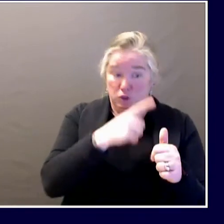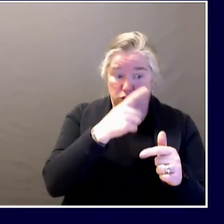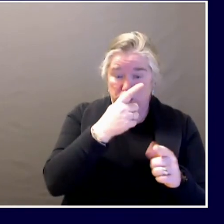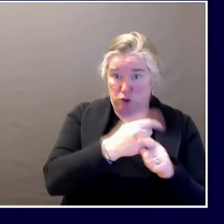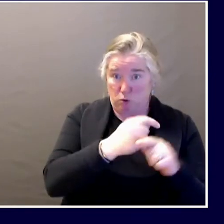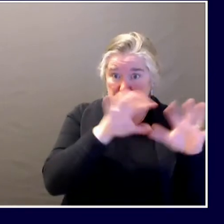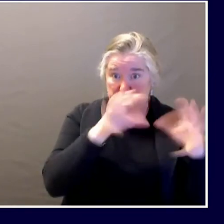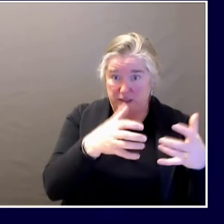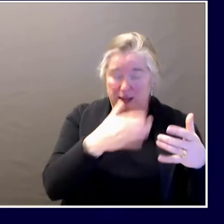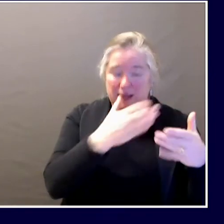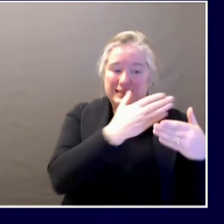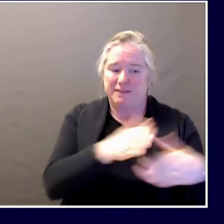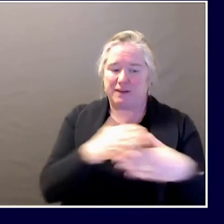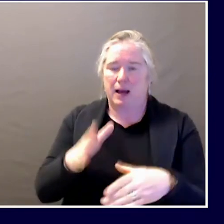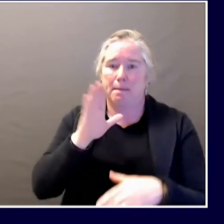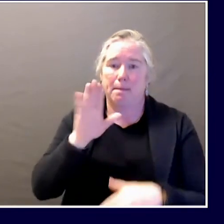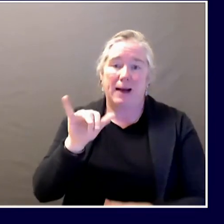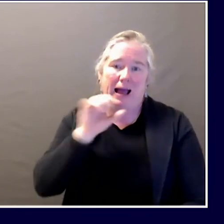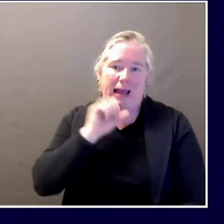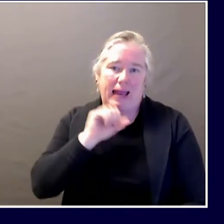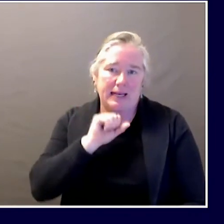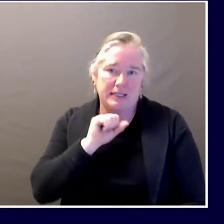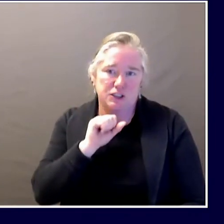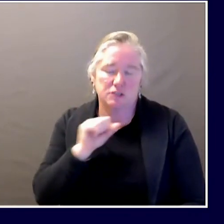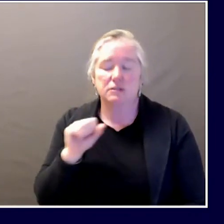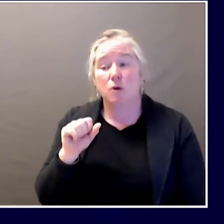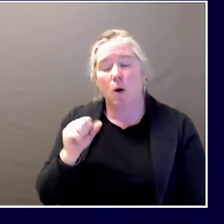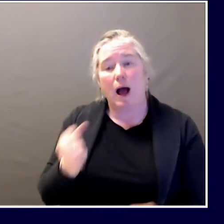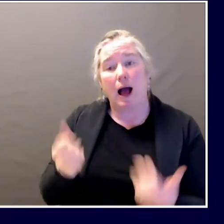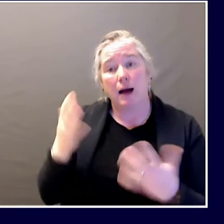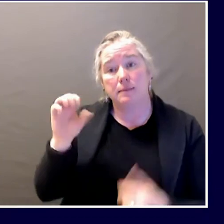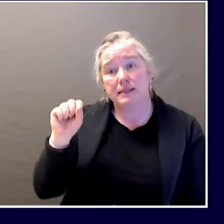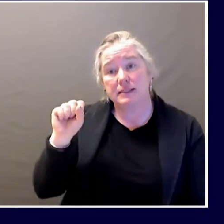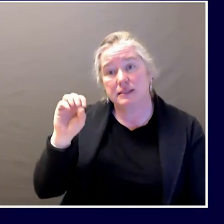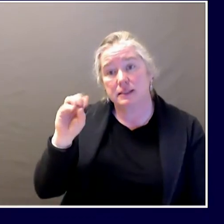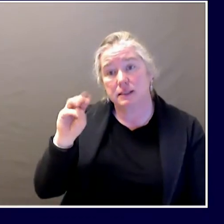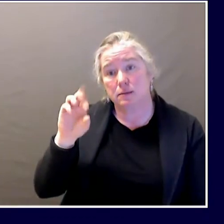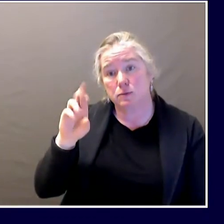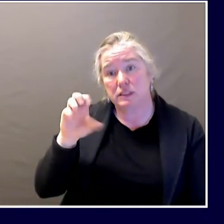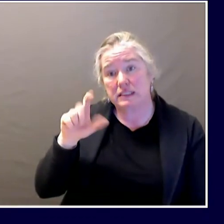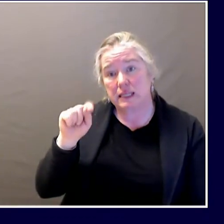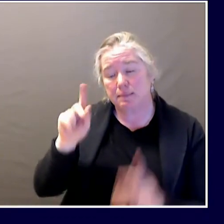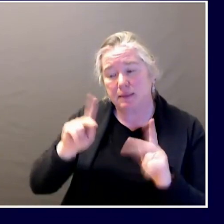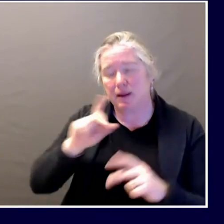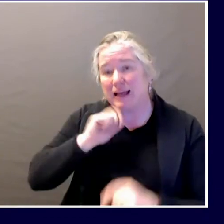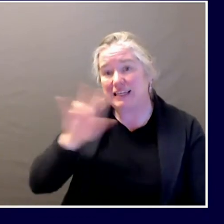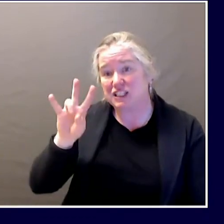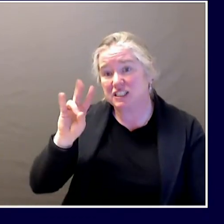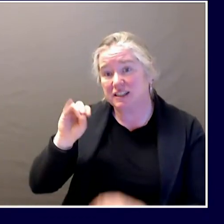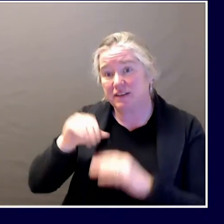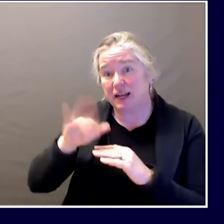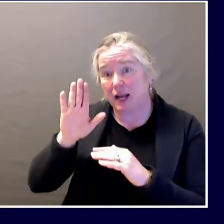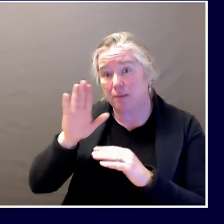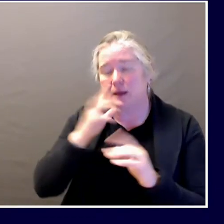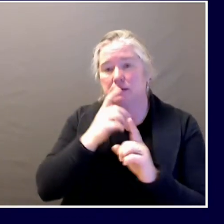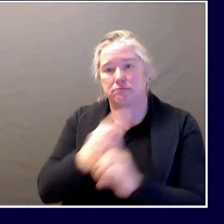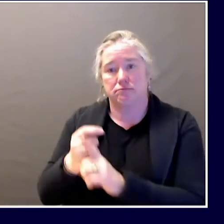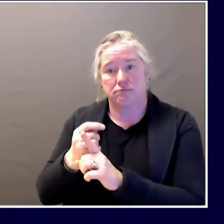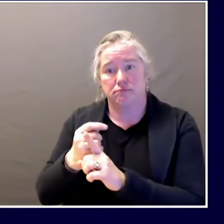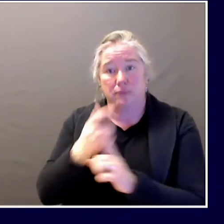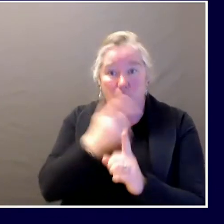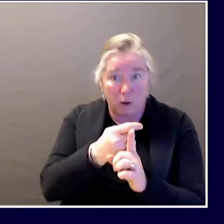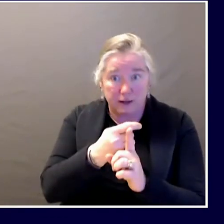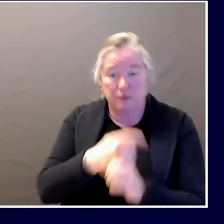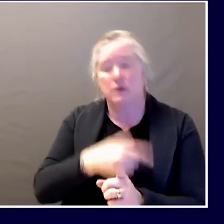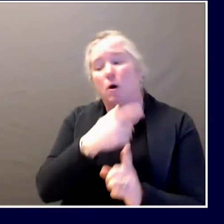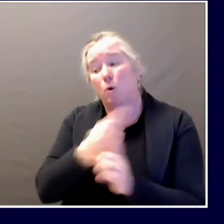and over in Somerset County have received their first dose, the same for other counties. So we've started to, and we've tried to give